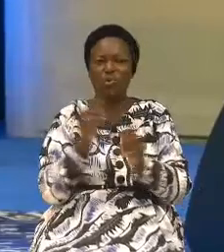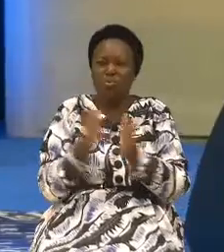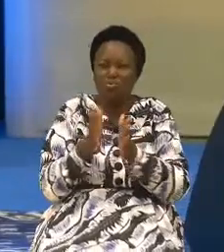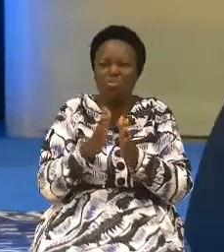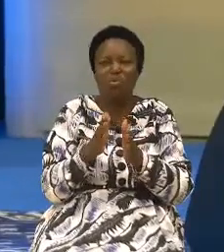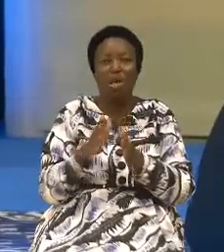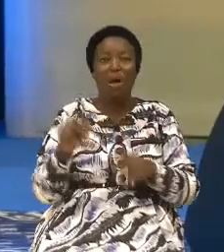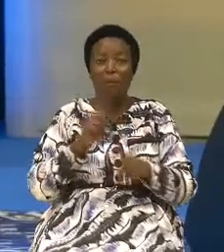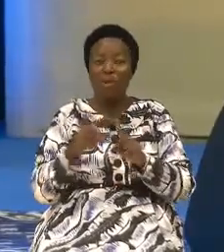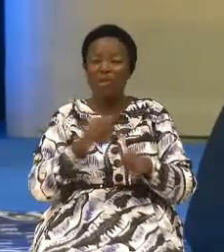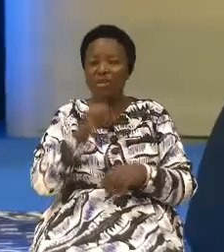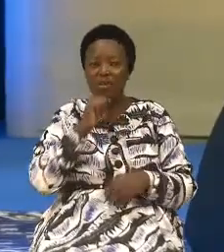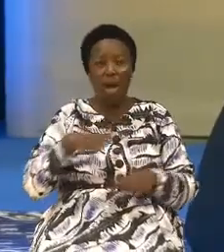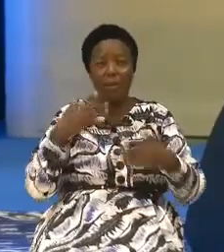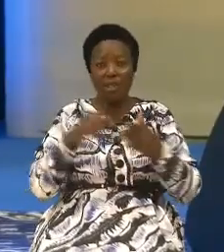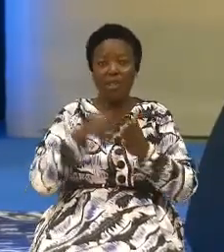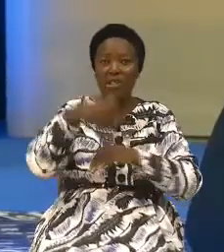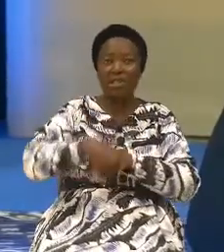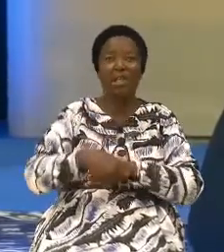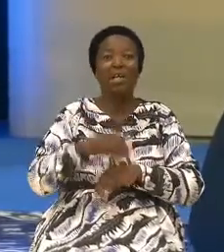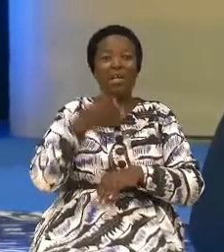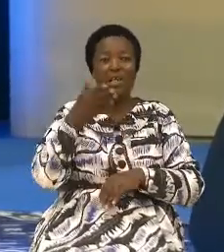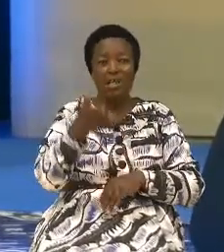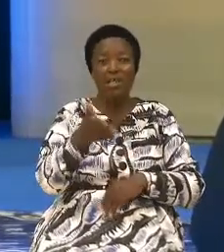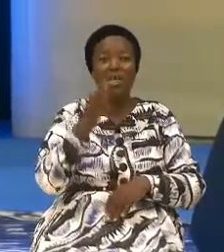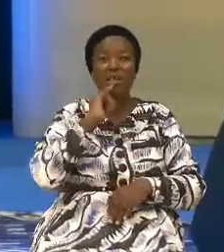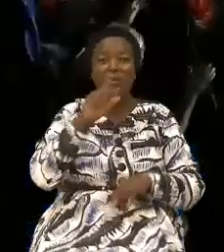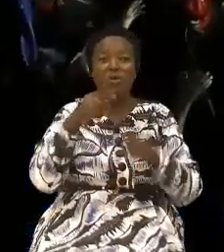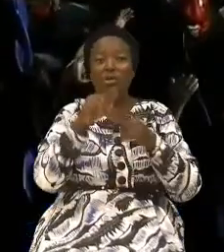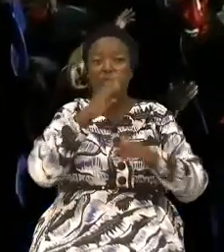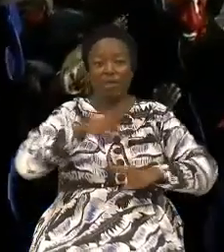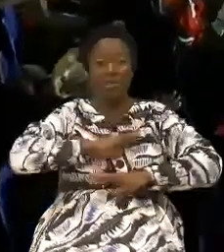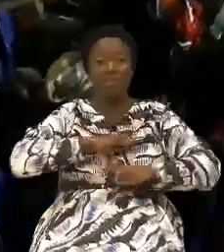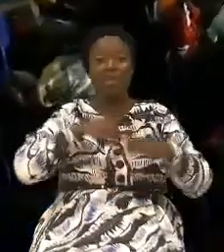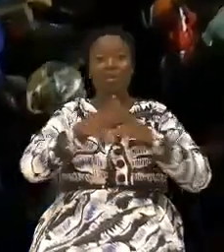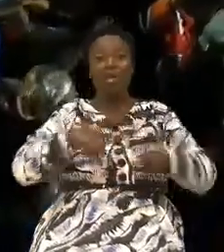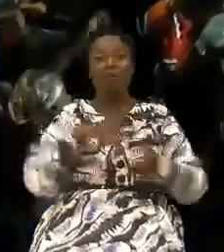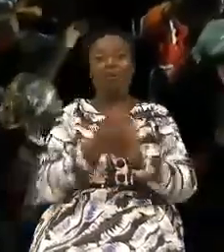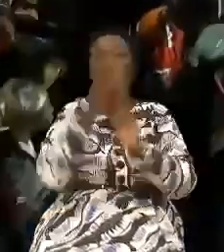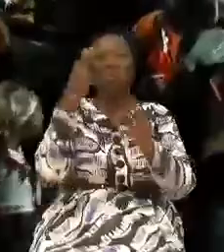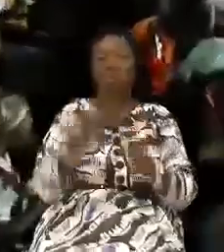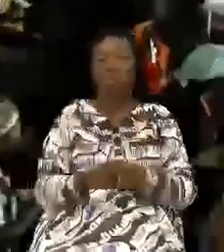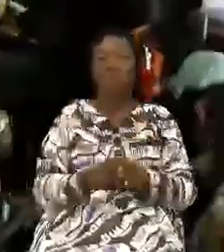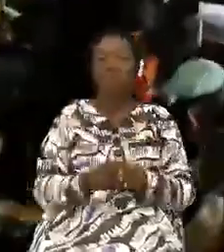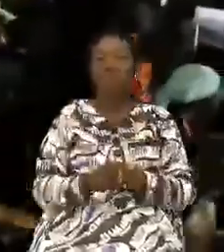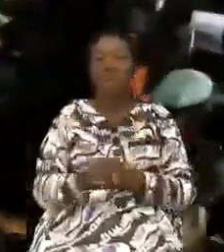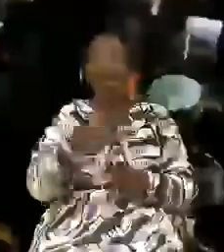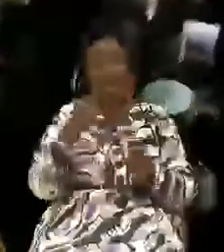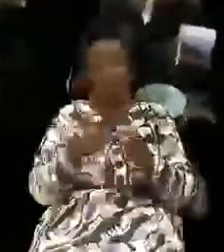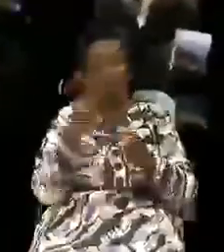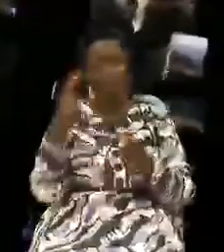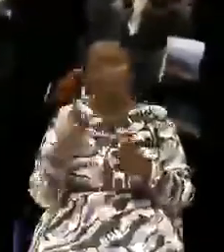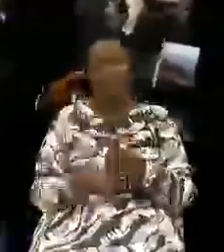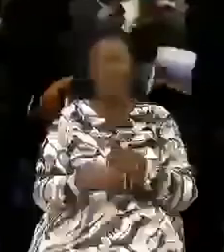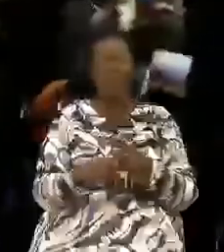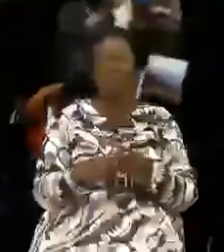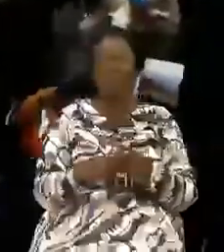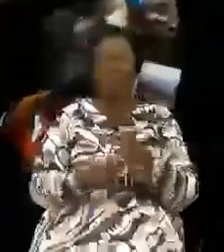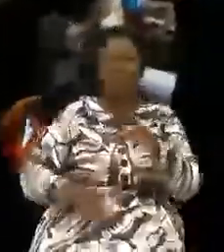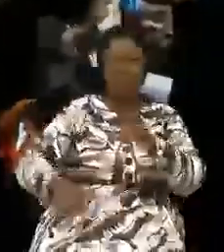to be satisfaction in your life in Jesus' name. And then